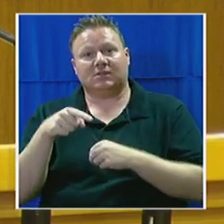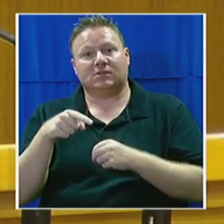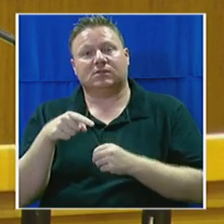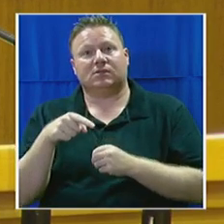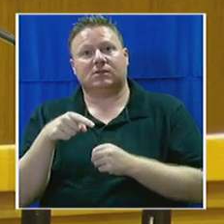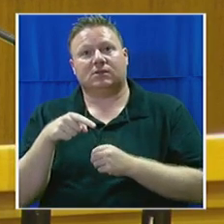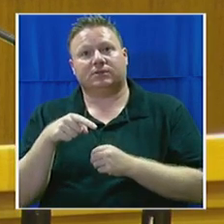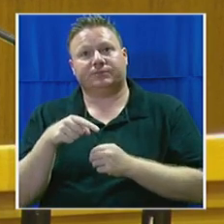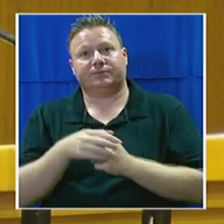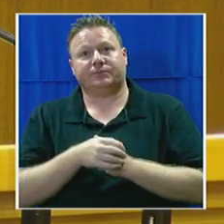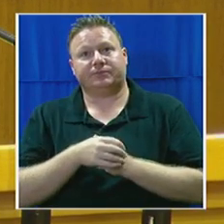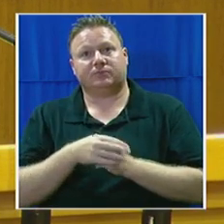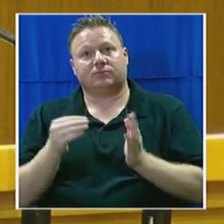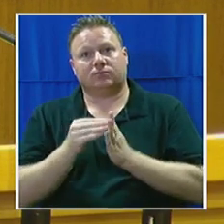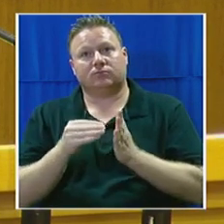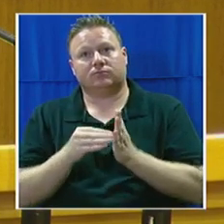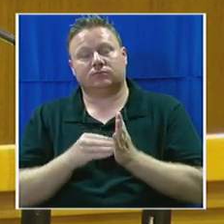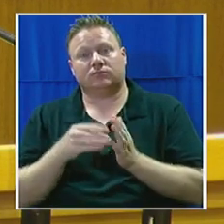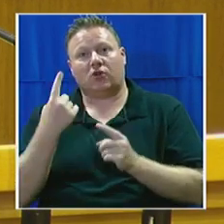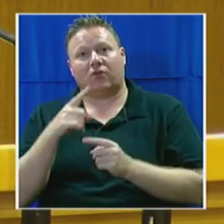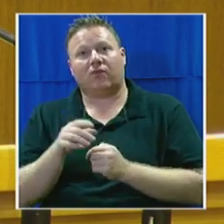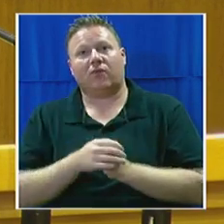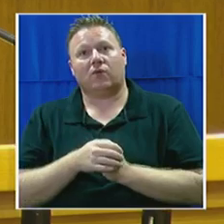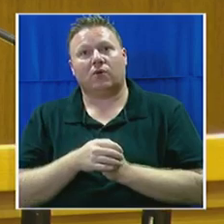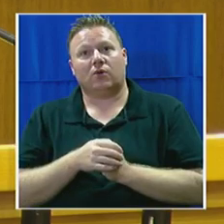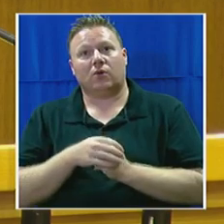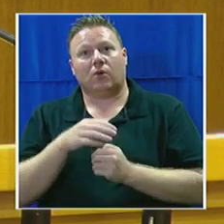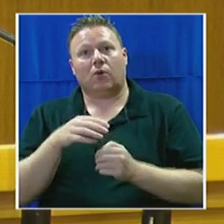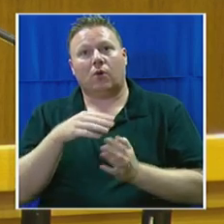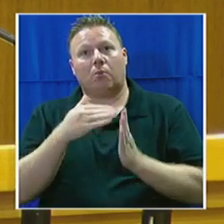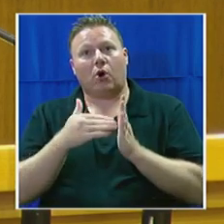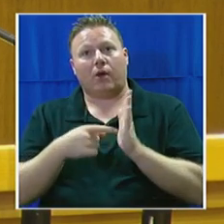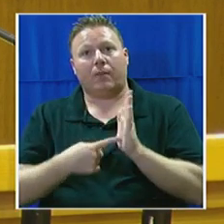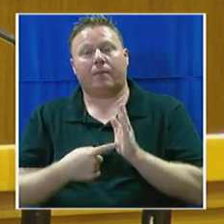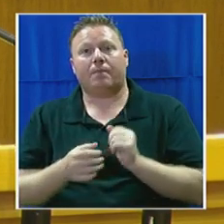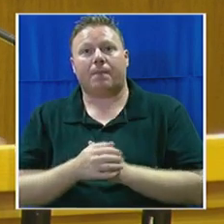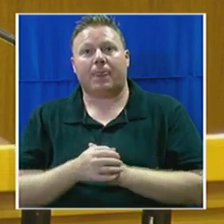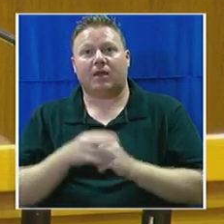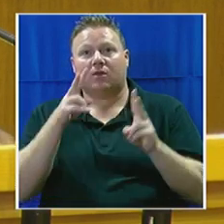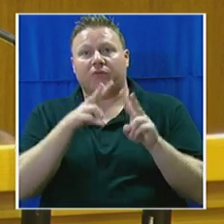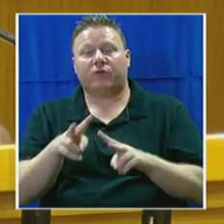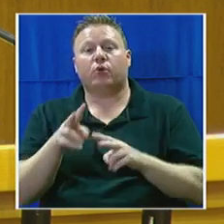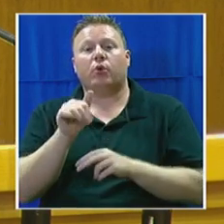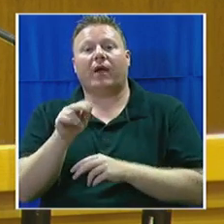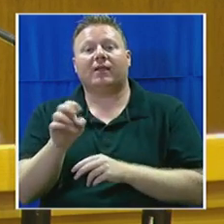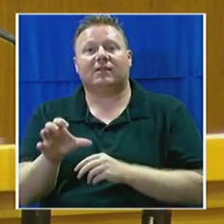actually implementing this particular program. And we are of the view as the